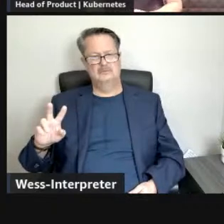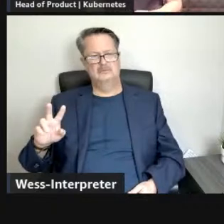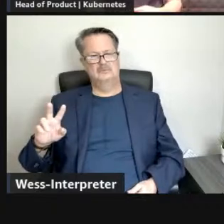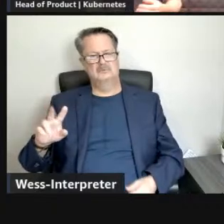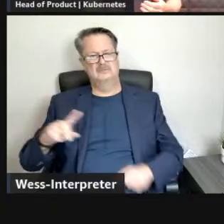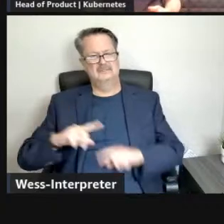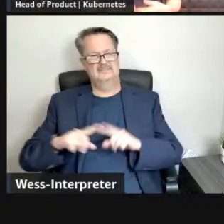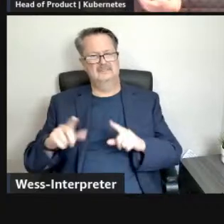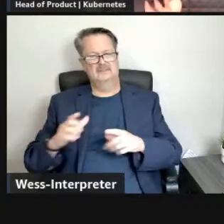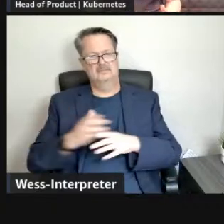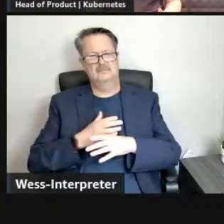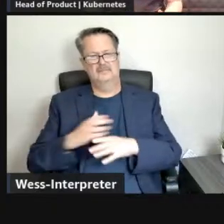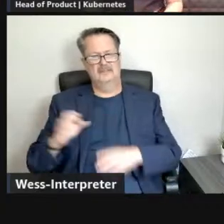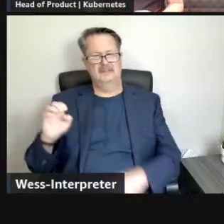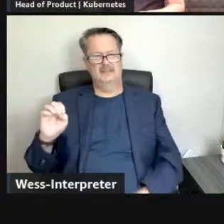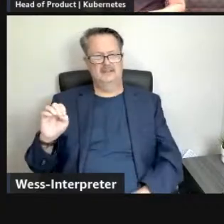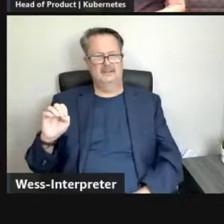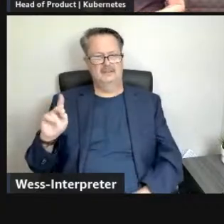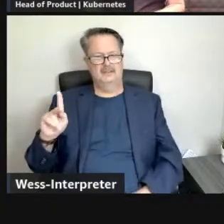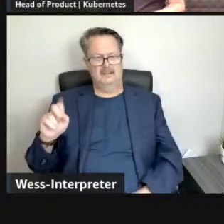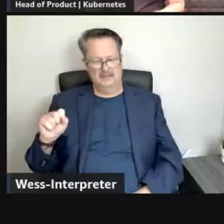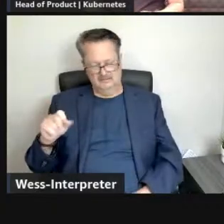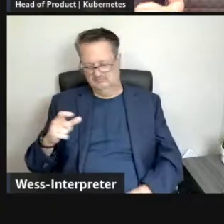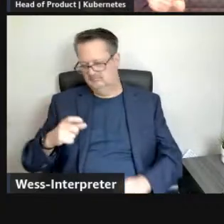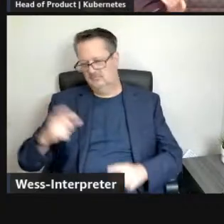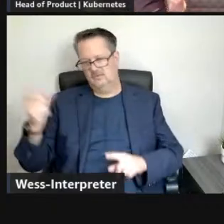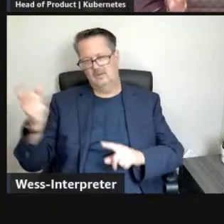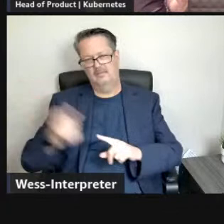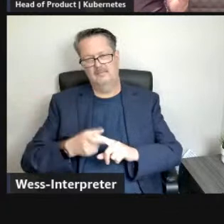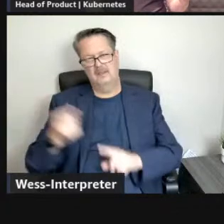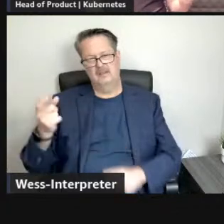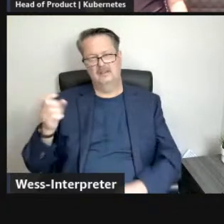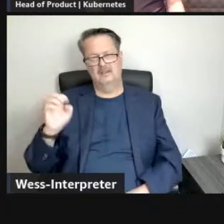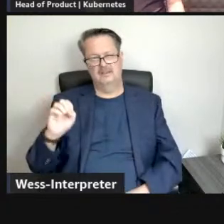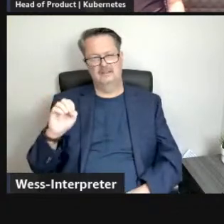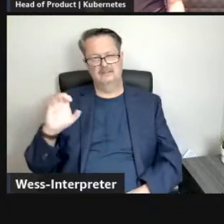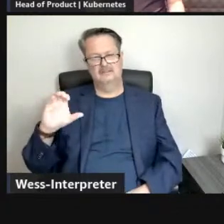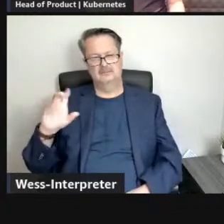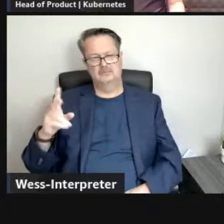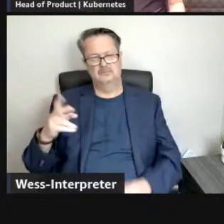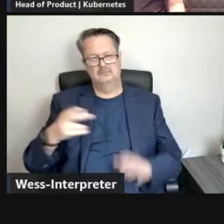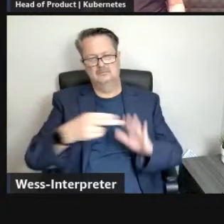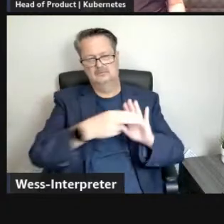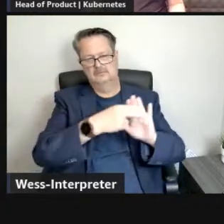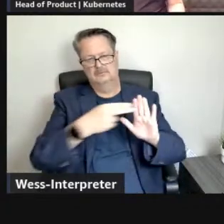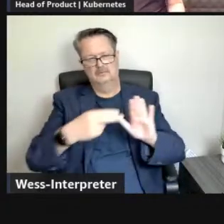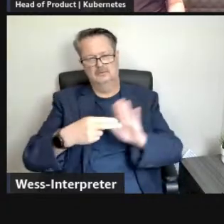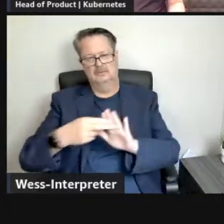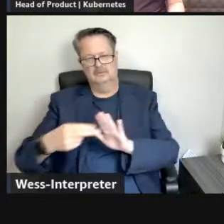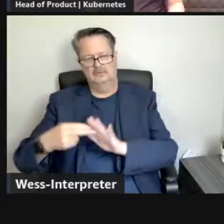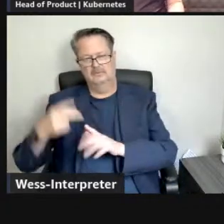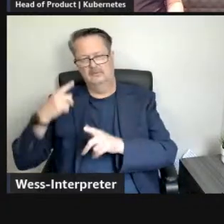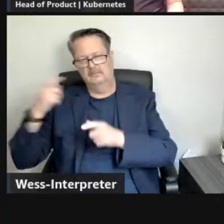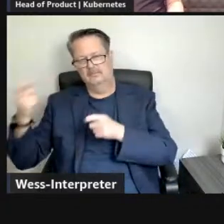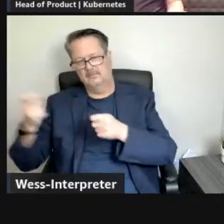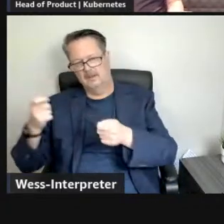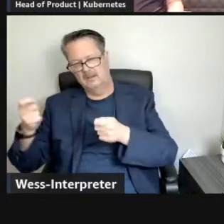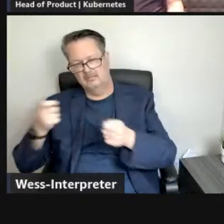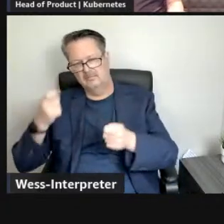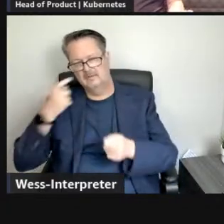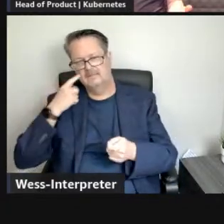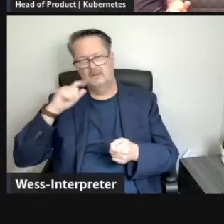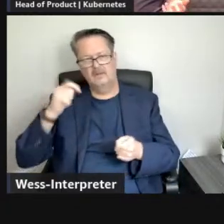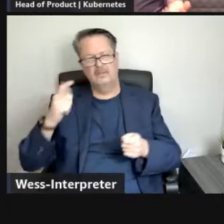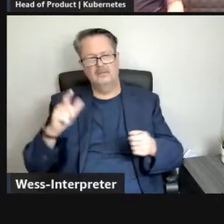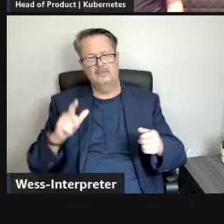we introduced automatic EC2 tagging for both managed node groups and for any other instance that's attached to